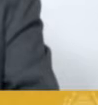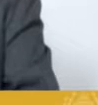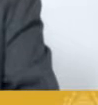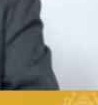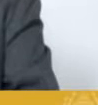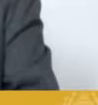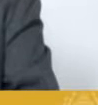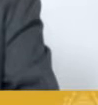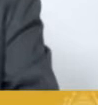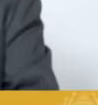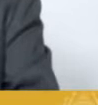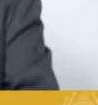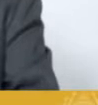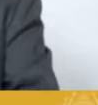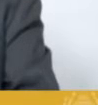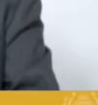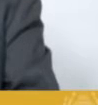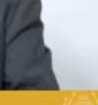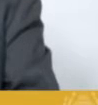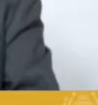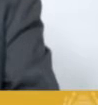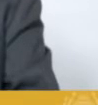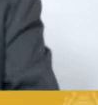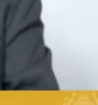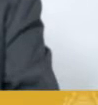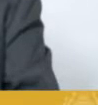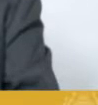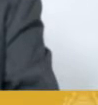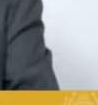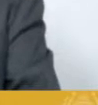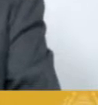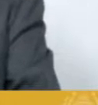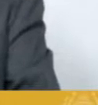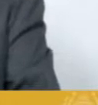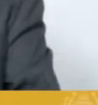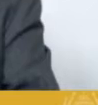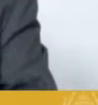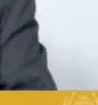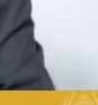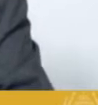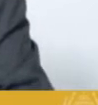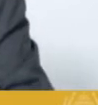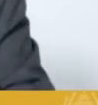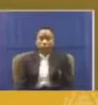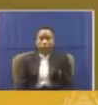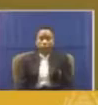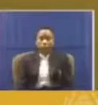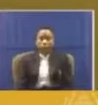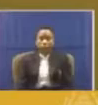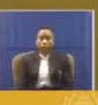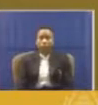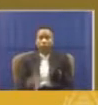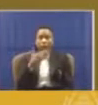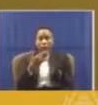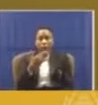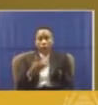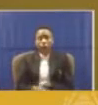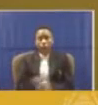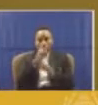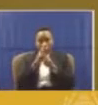the work of dealing with criminality in our country. Thank you, Madam Speaker. Thank you, the